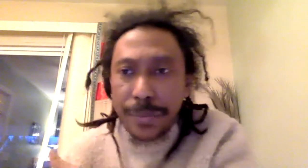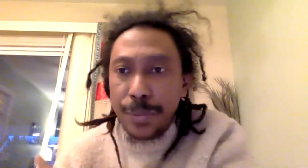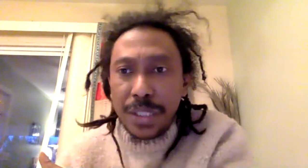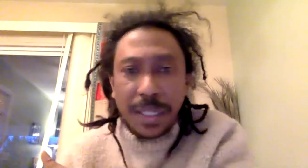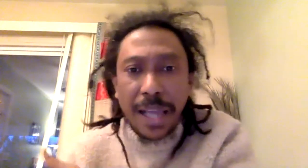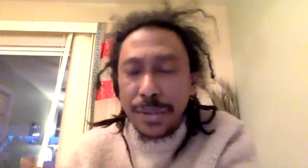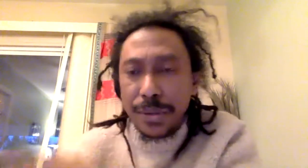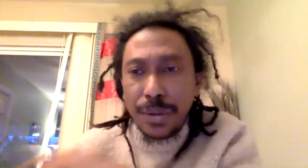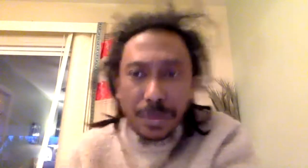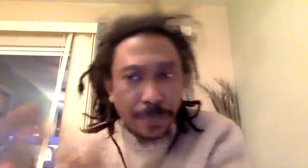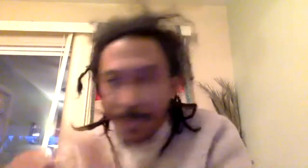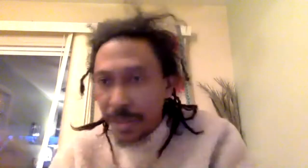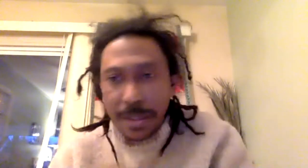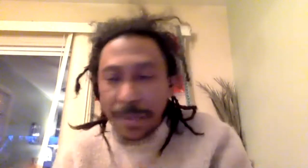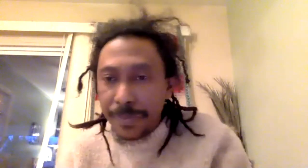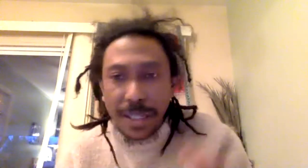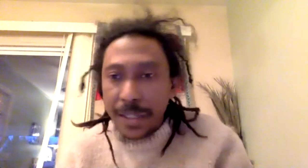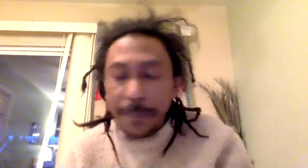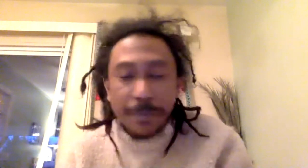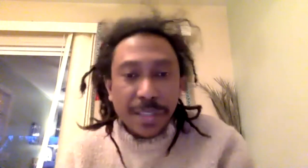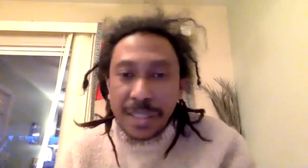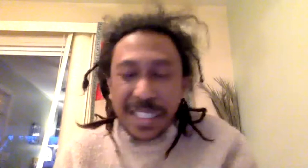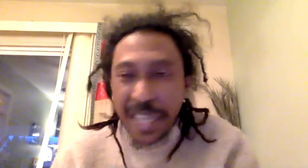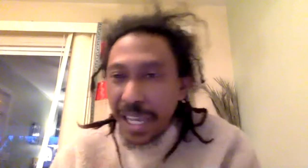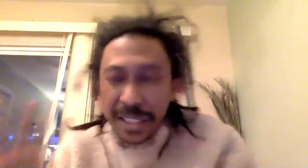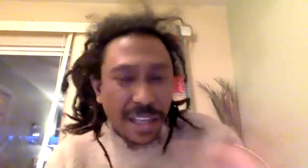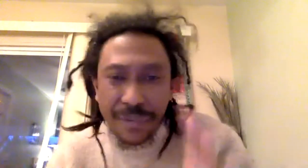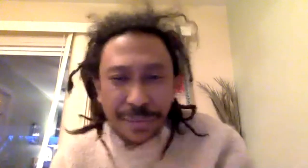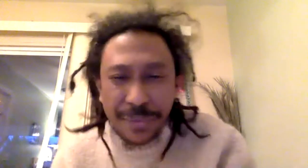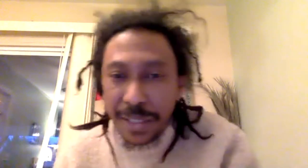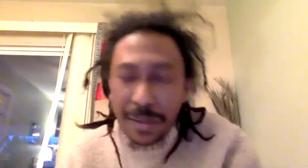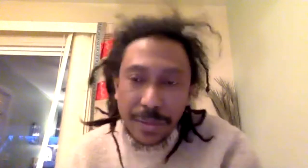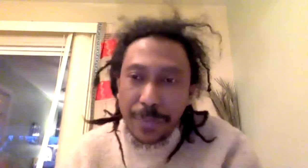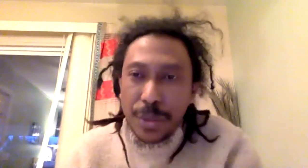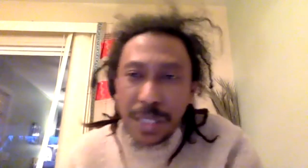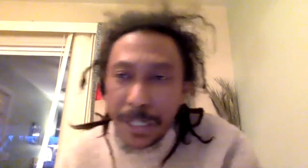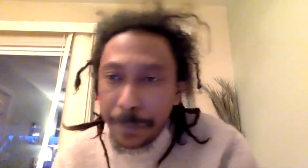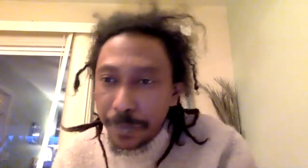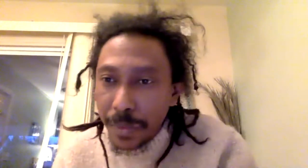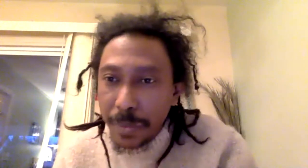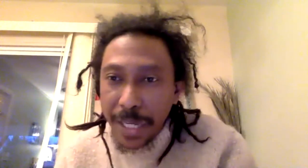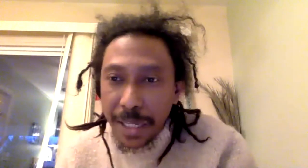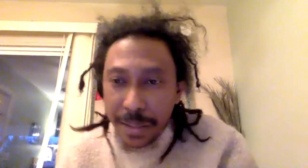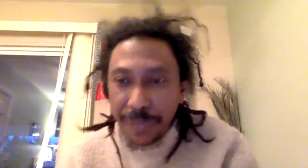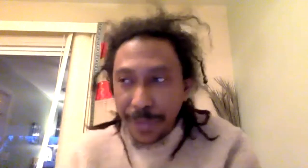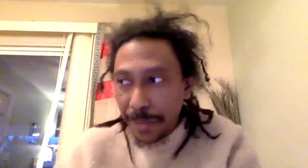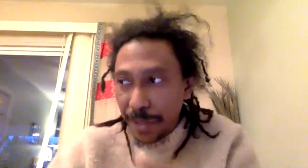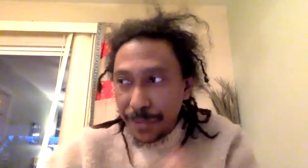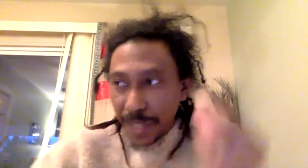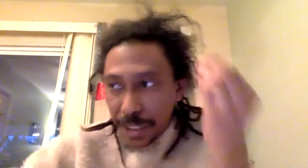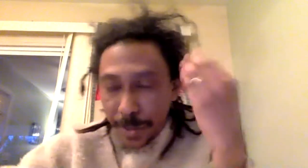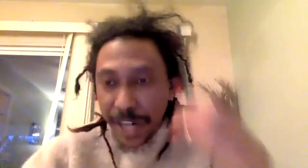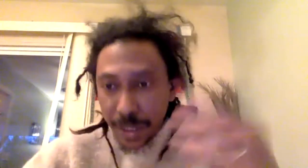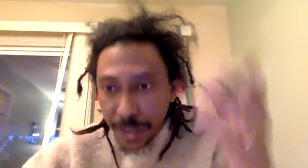learn music. I don't know the scale, the everything on the music. But if